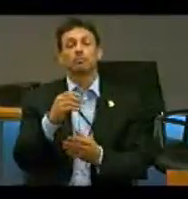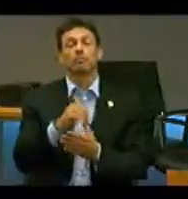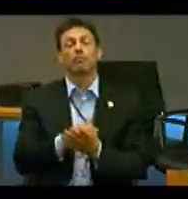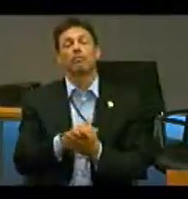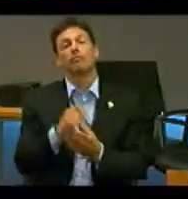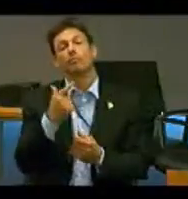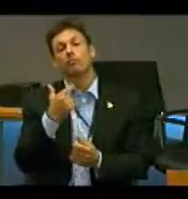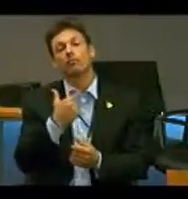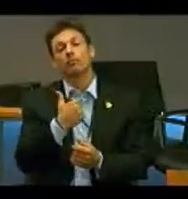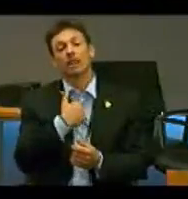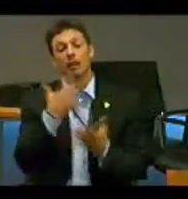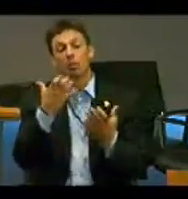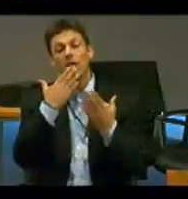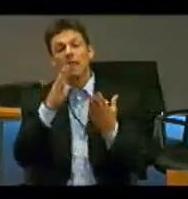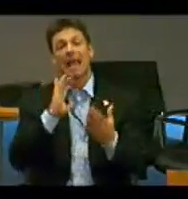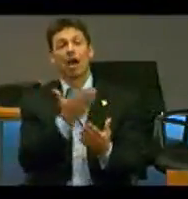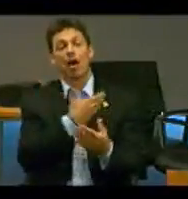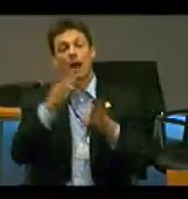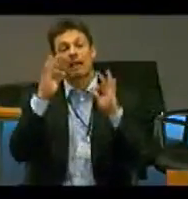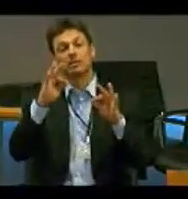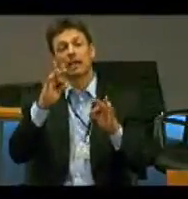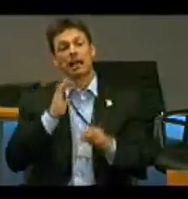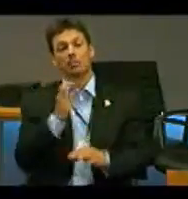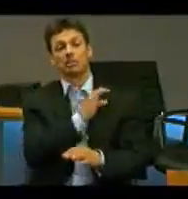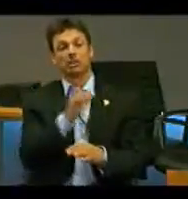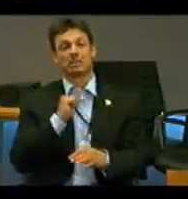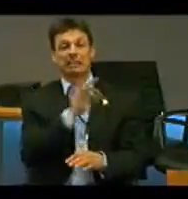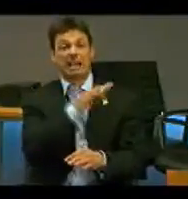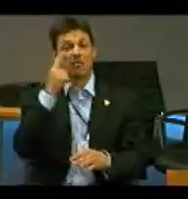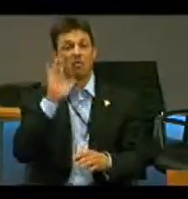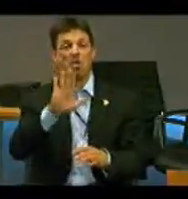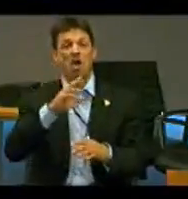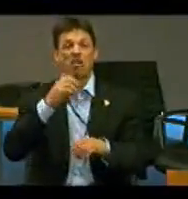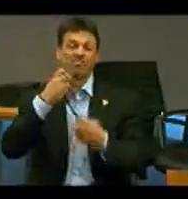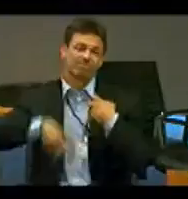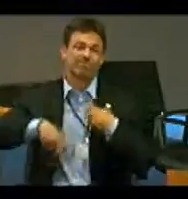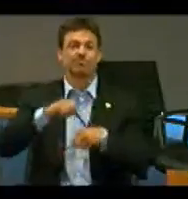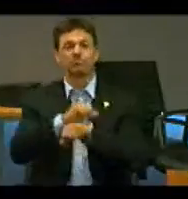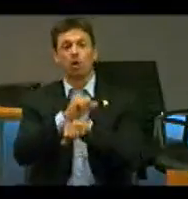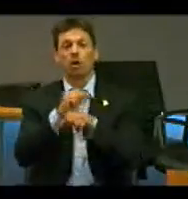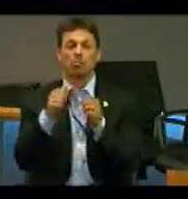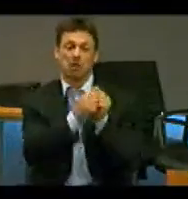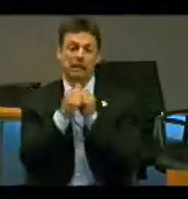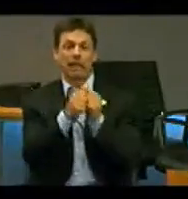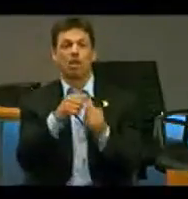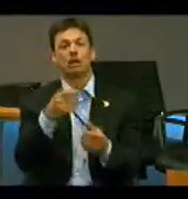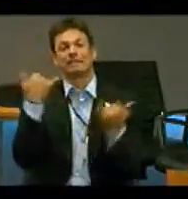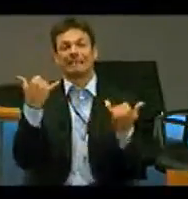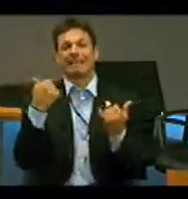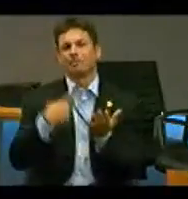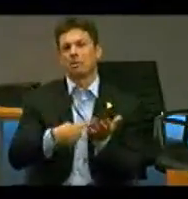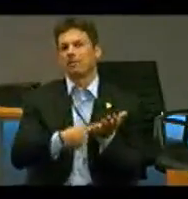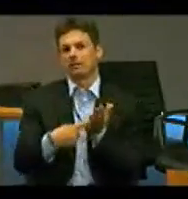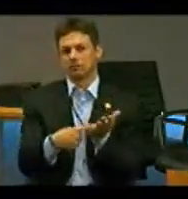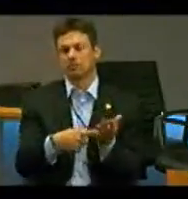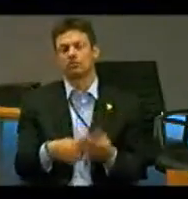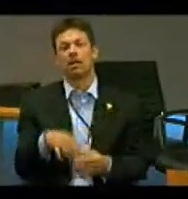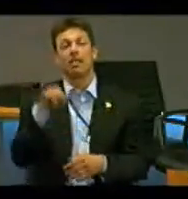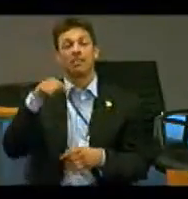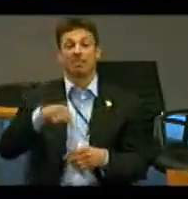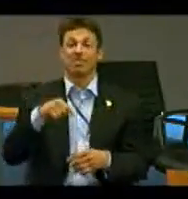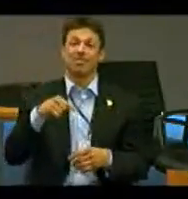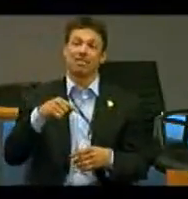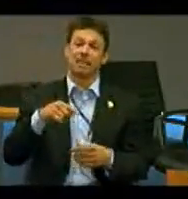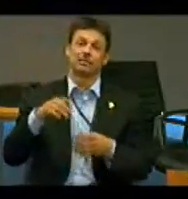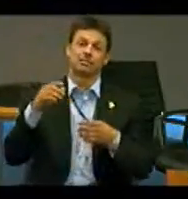like to thank our excellent Commission staff for their hard work in putting together today's briefing. This hearing,